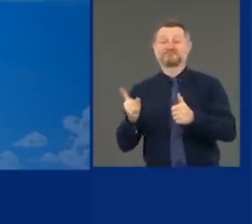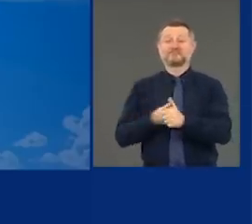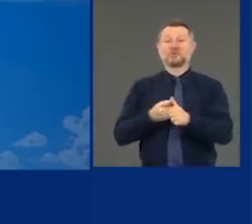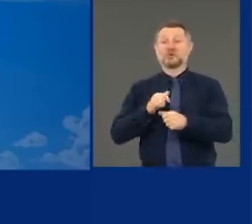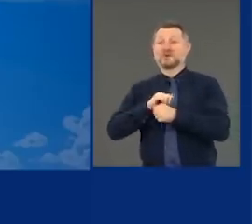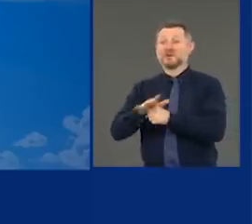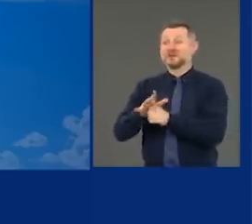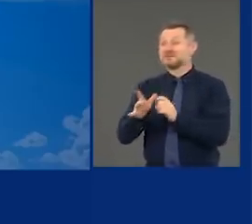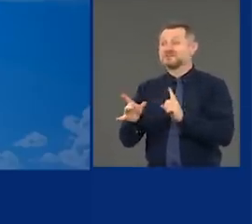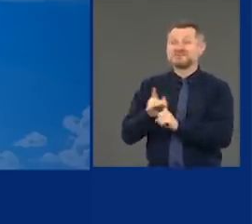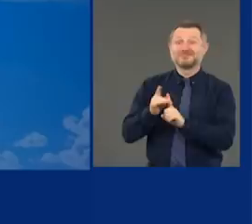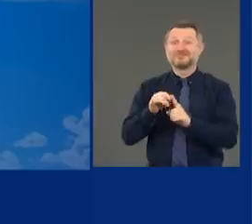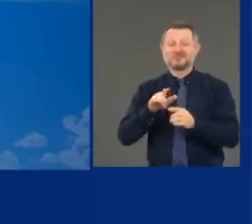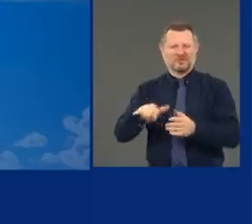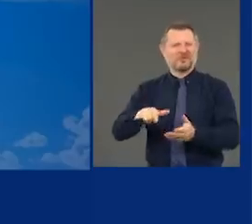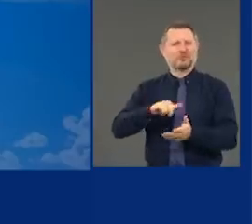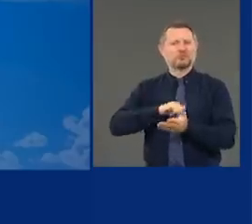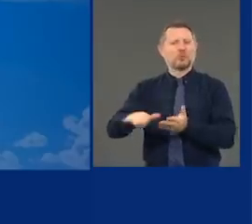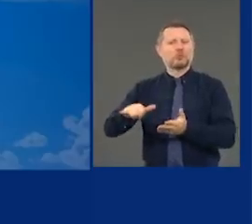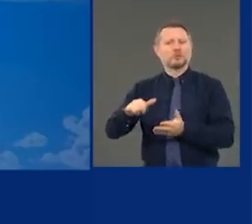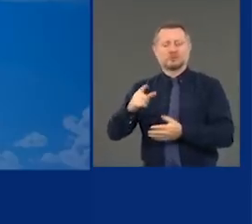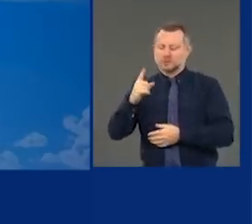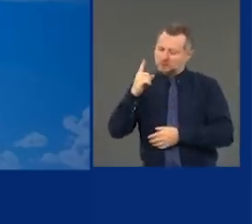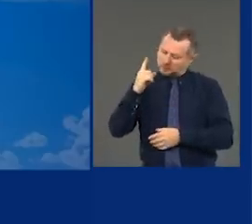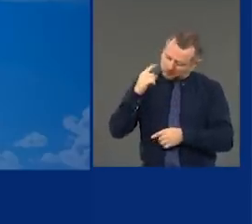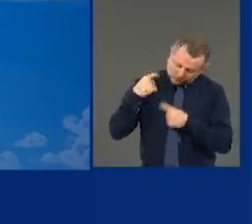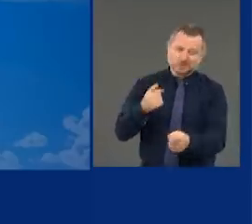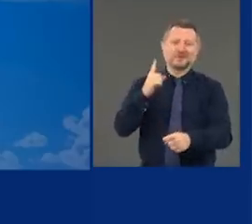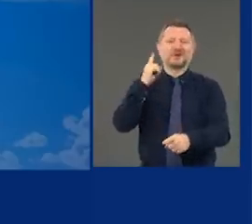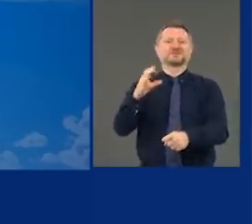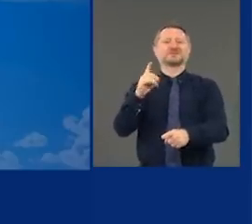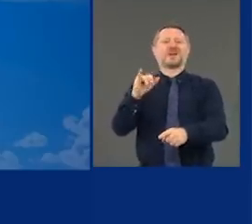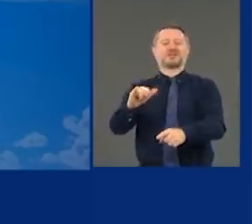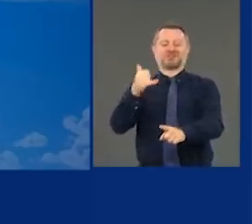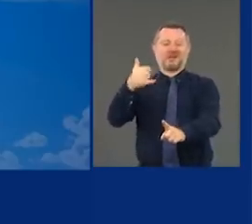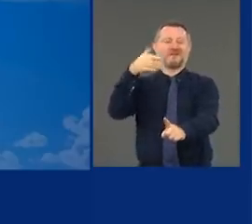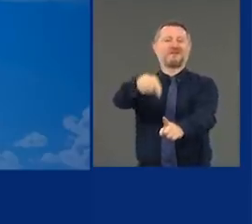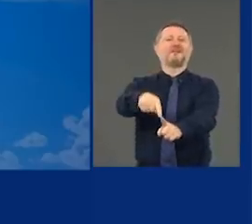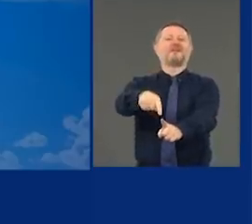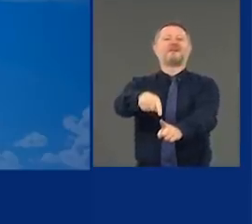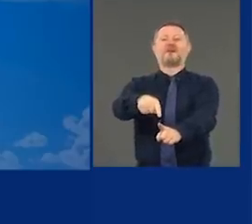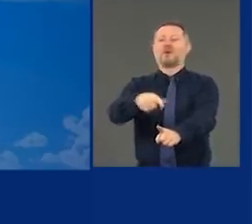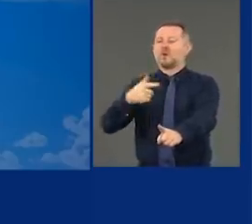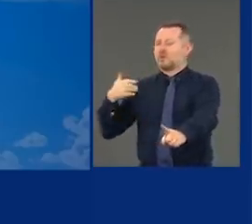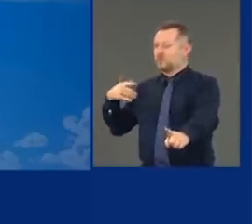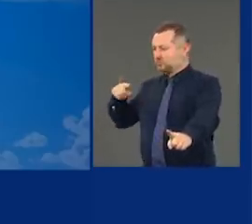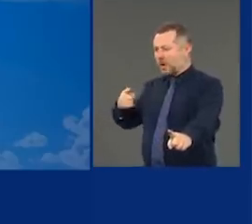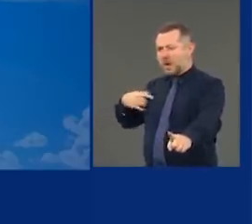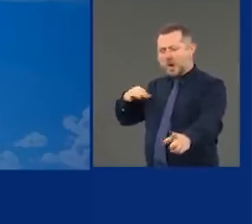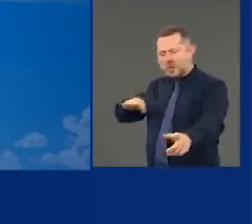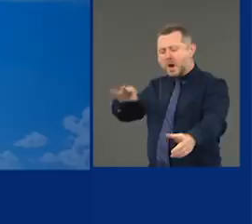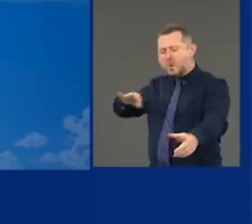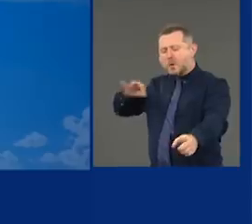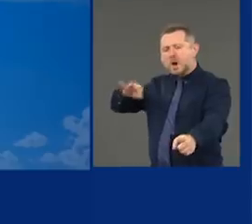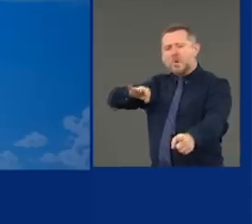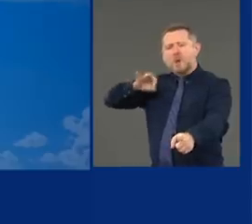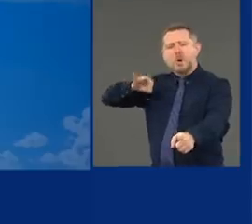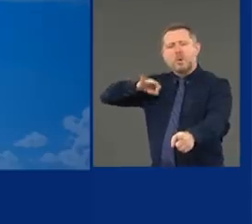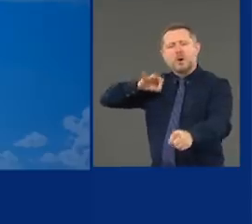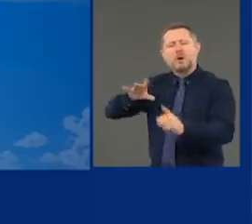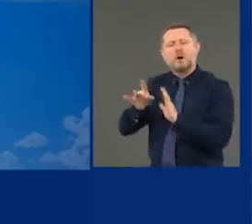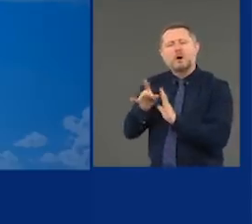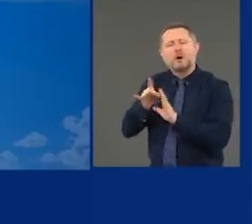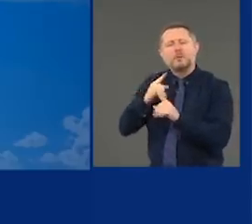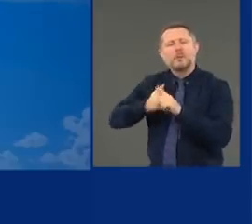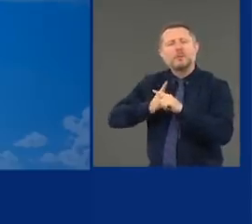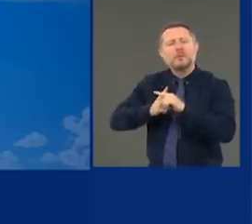New York, first coronavirus case. That's when we started counting. Day 100.